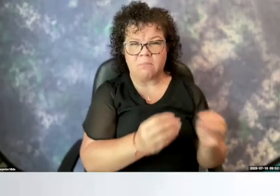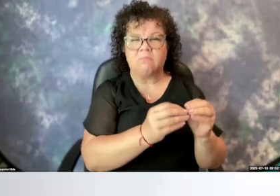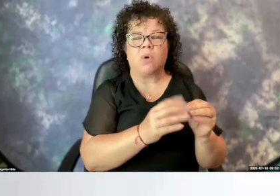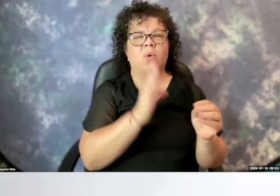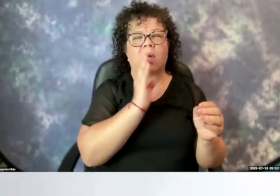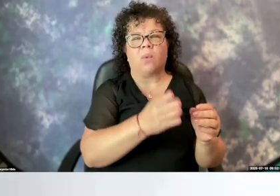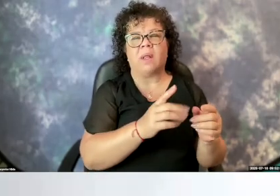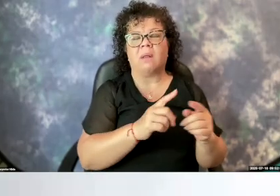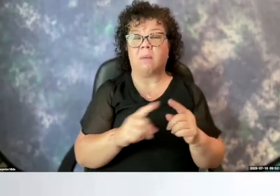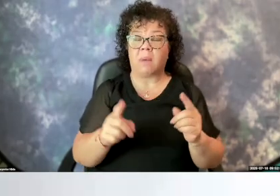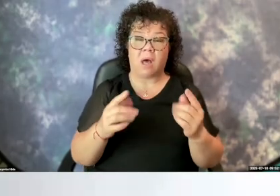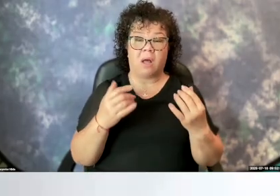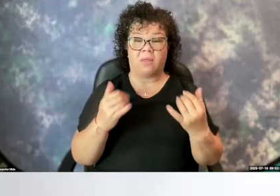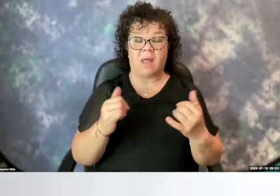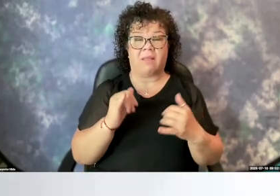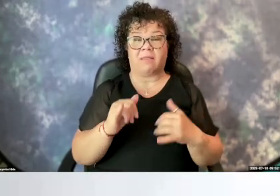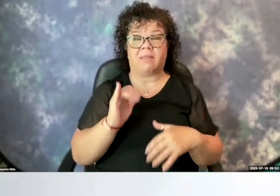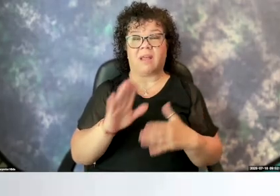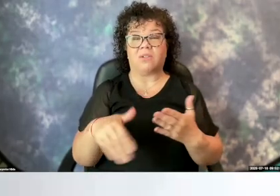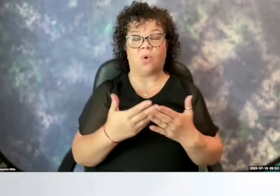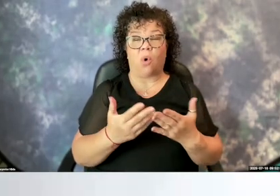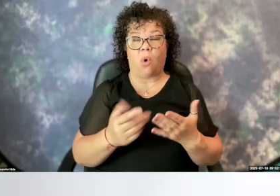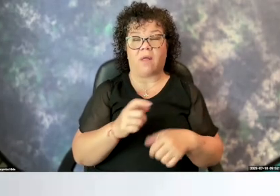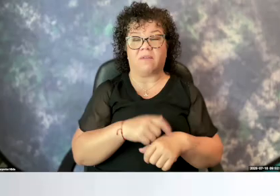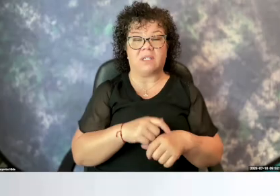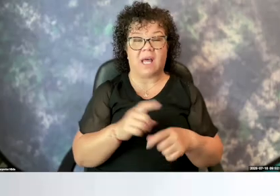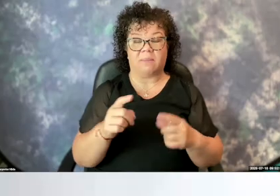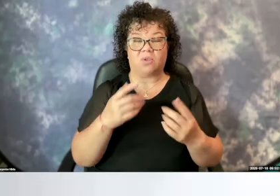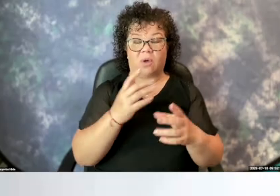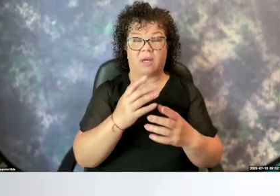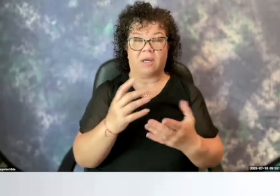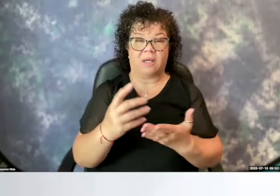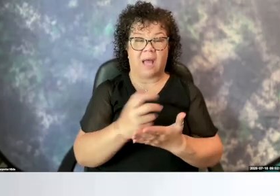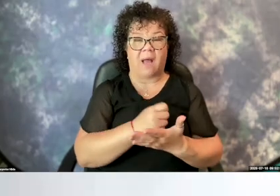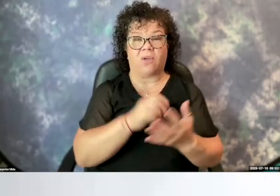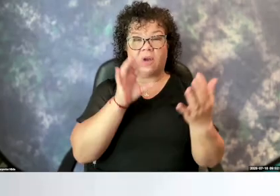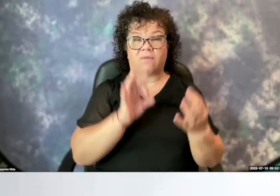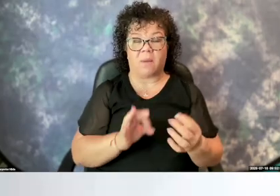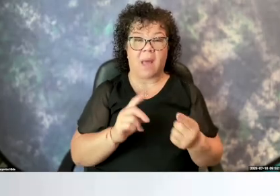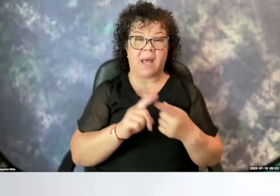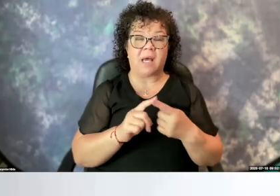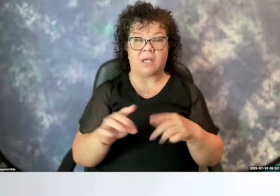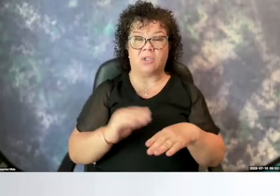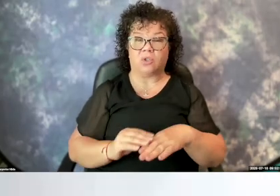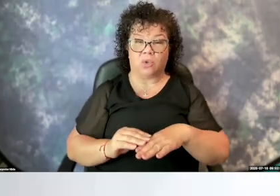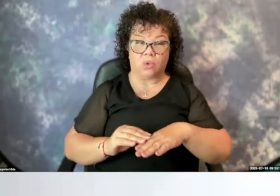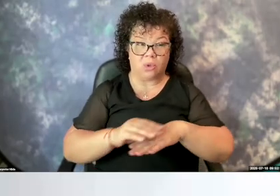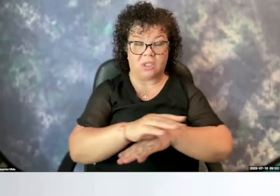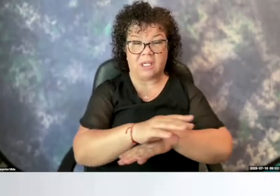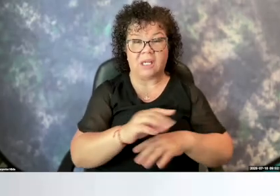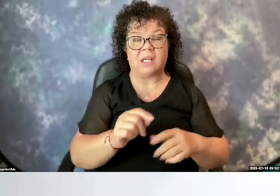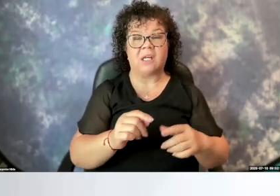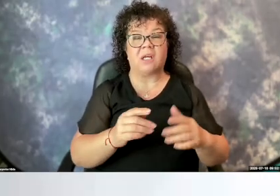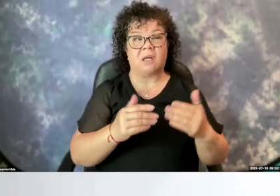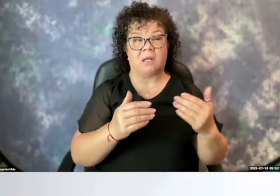are all the times that we can take to be open to have this feedback to help shape these upcoming program